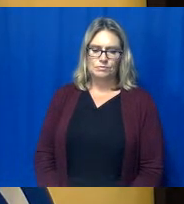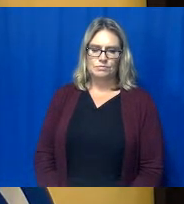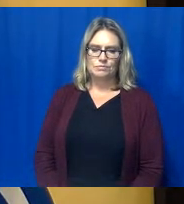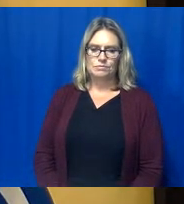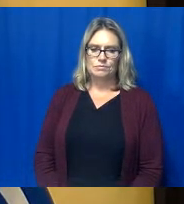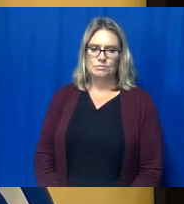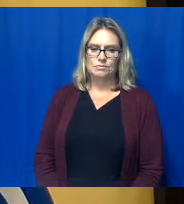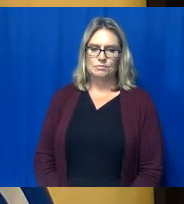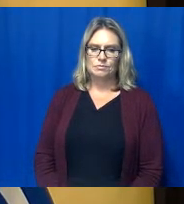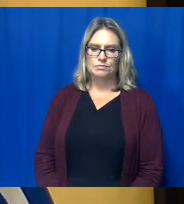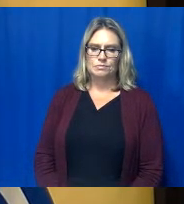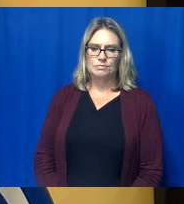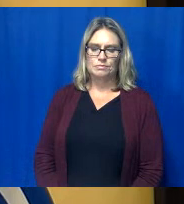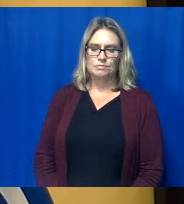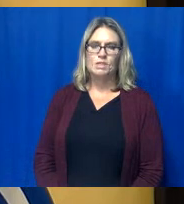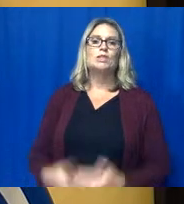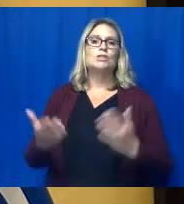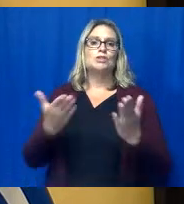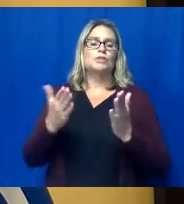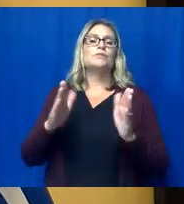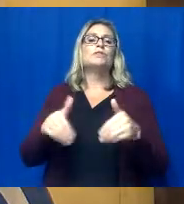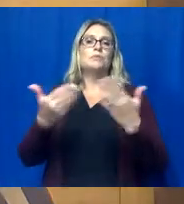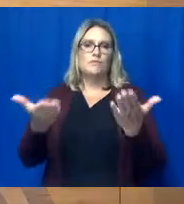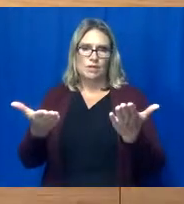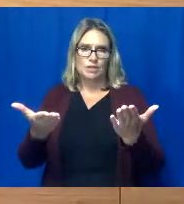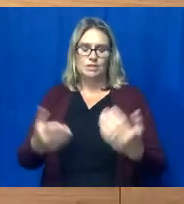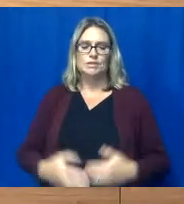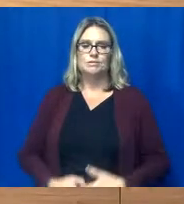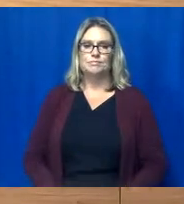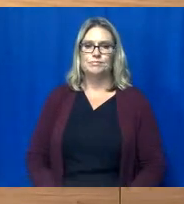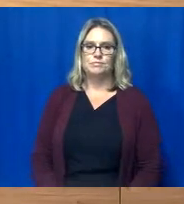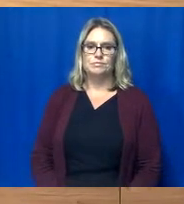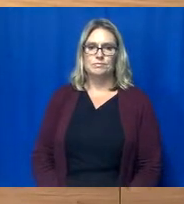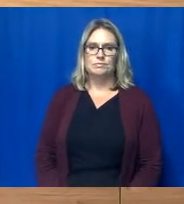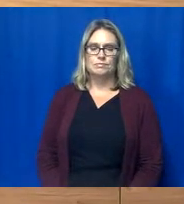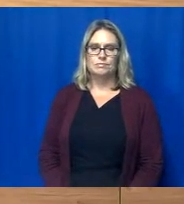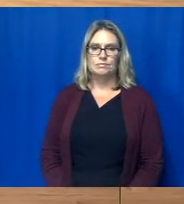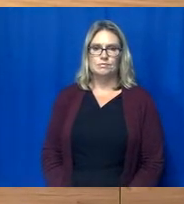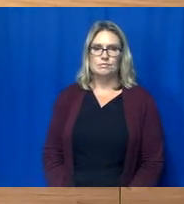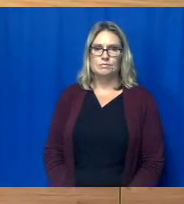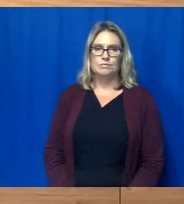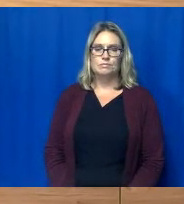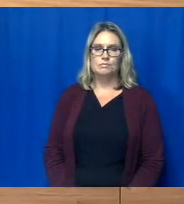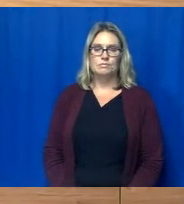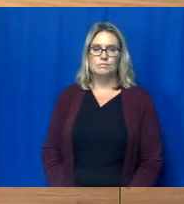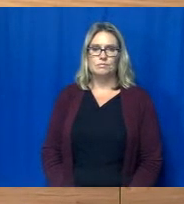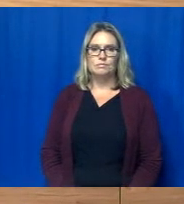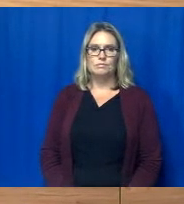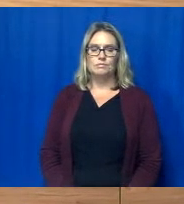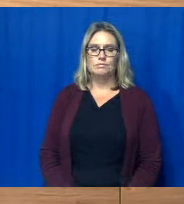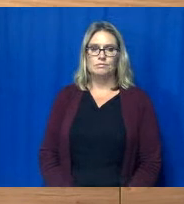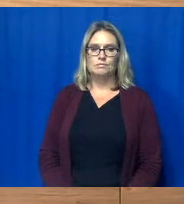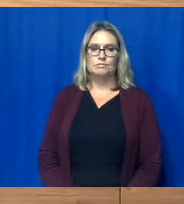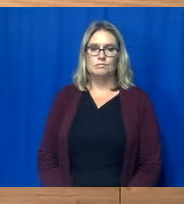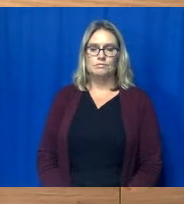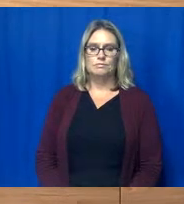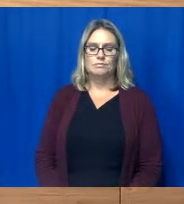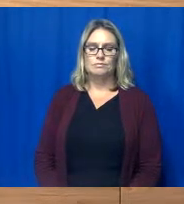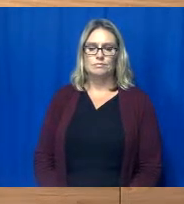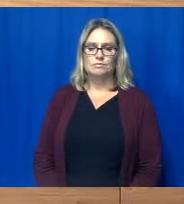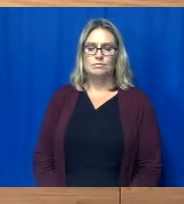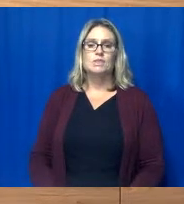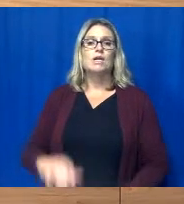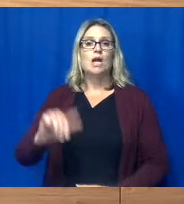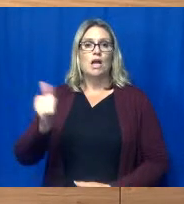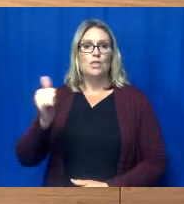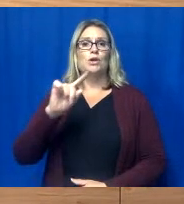services provided. Monsieur Rochenogue, would you have a follow-up question? Yes. In fact, we